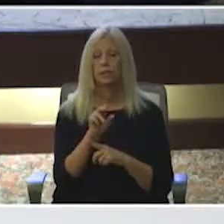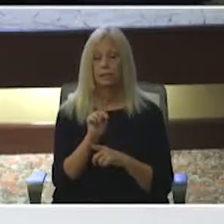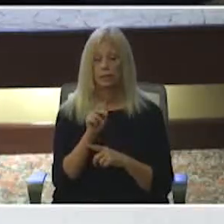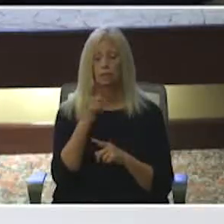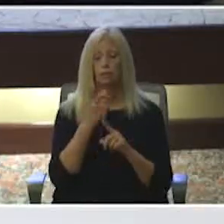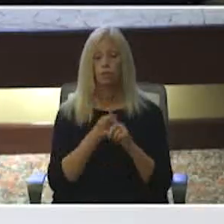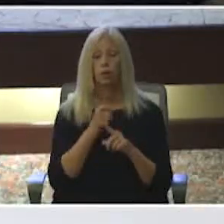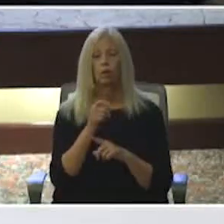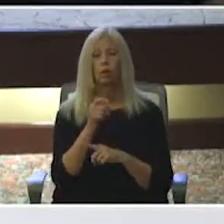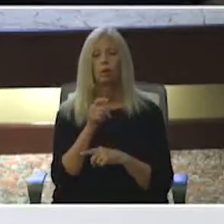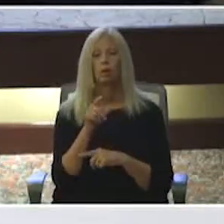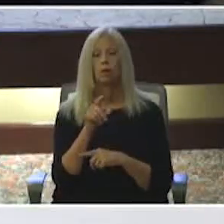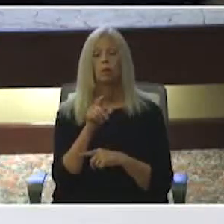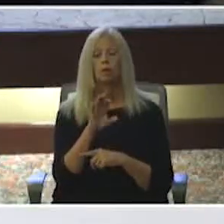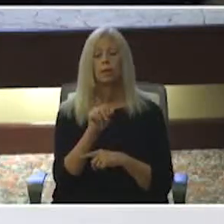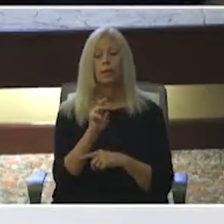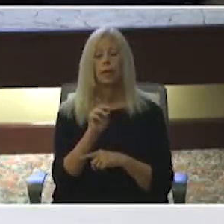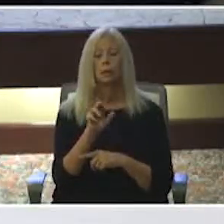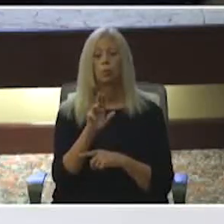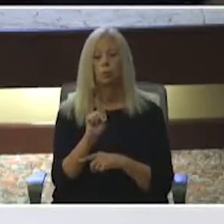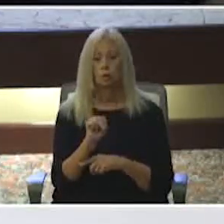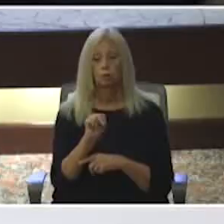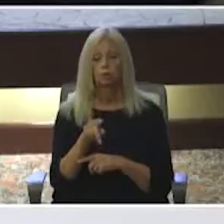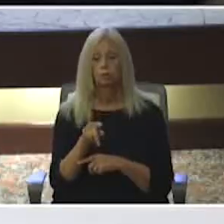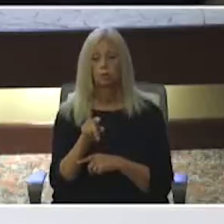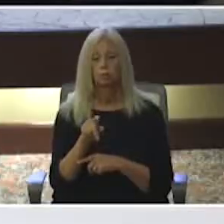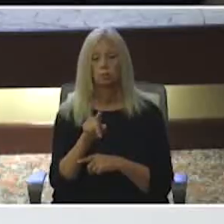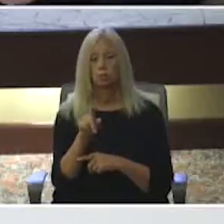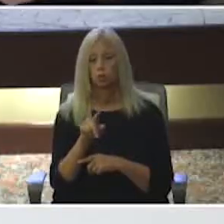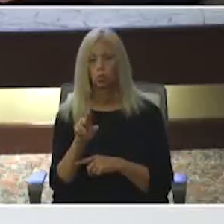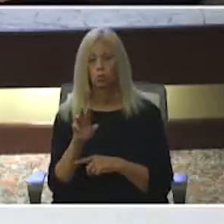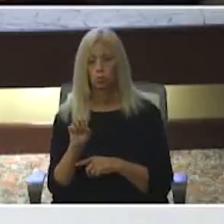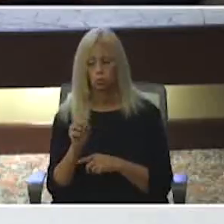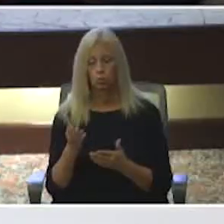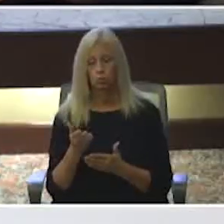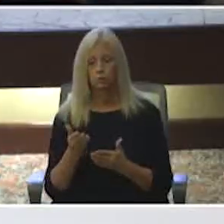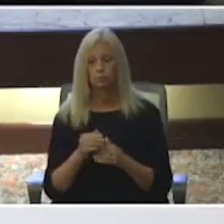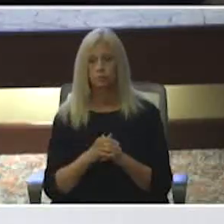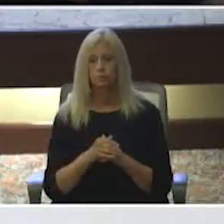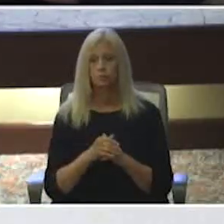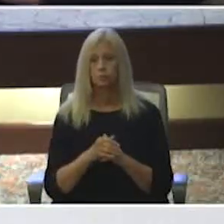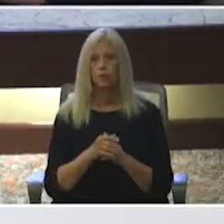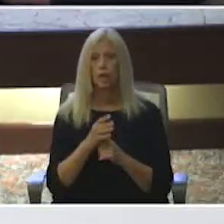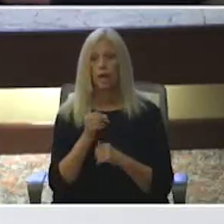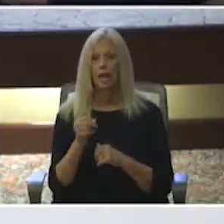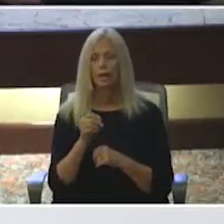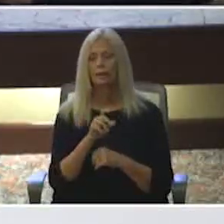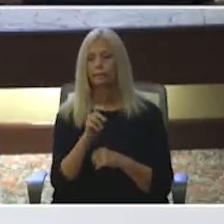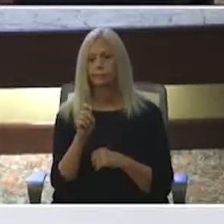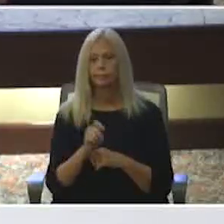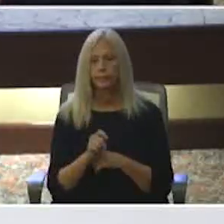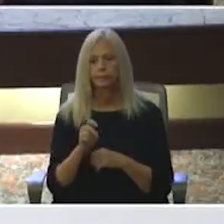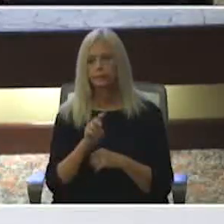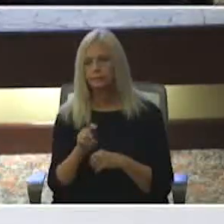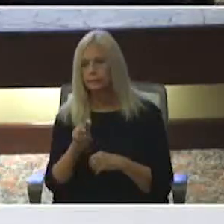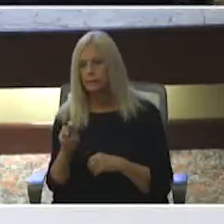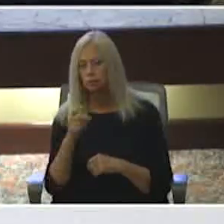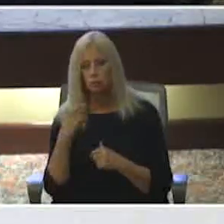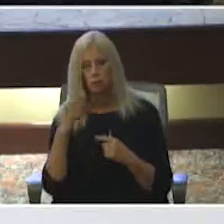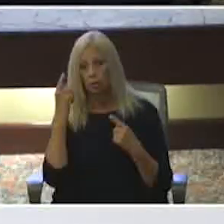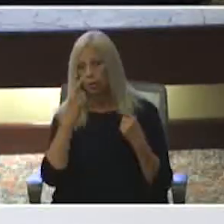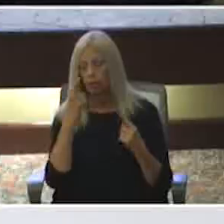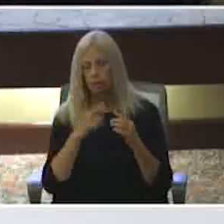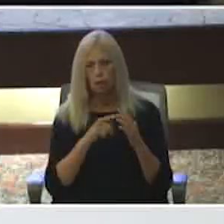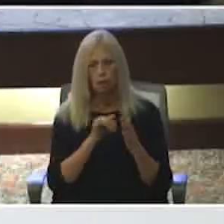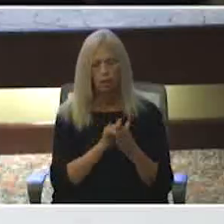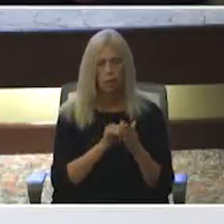even affect them and their staff, like with the venomous non-native Texas snakes. That wasn't necessarily something that we had thought of, but that would impact